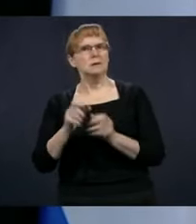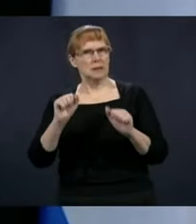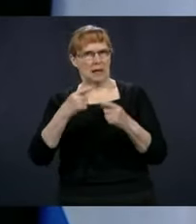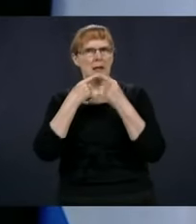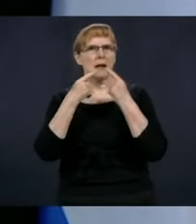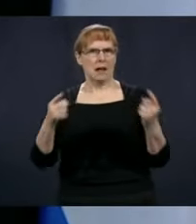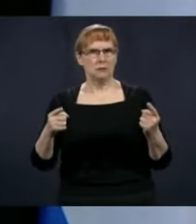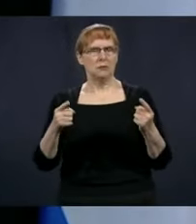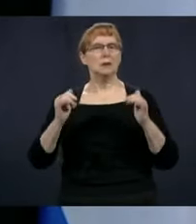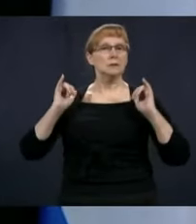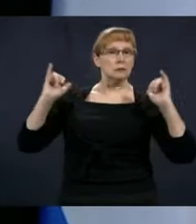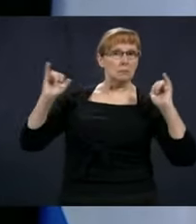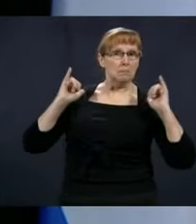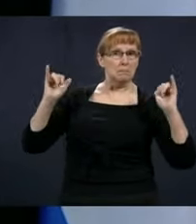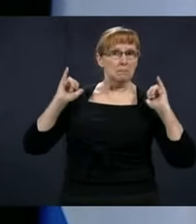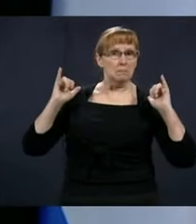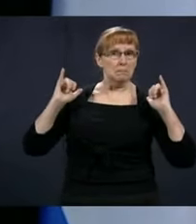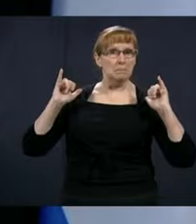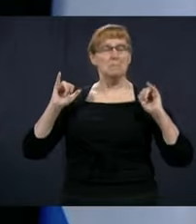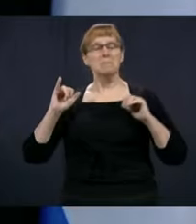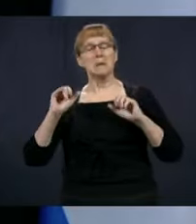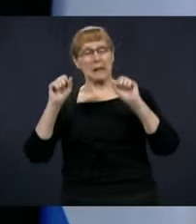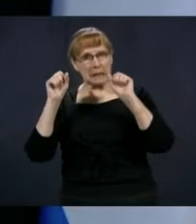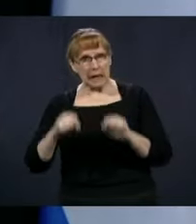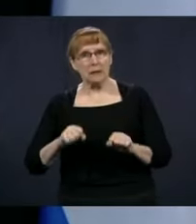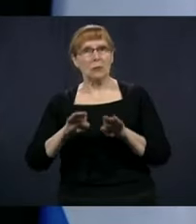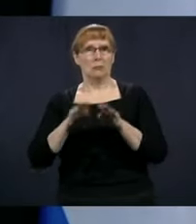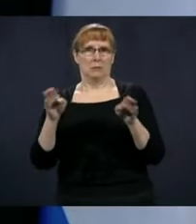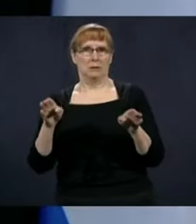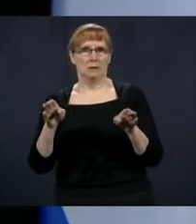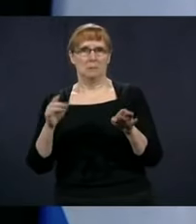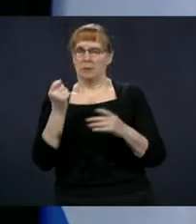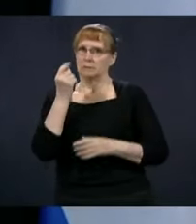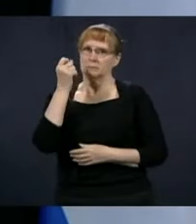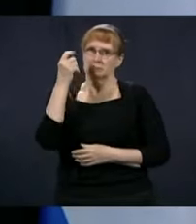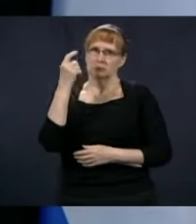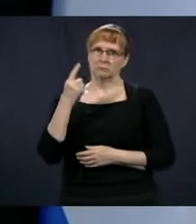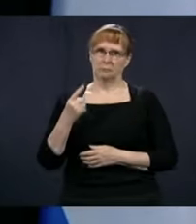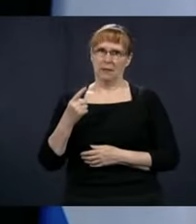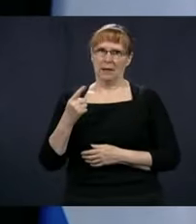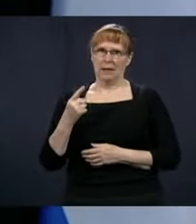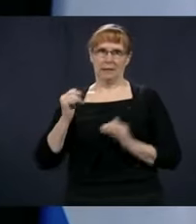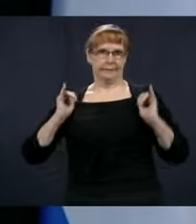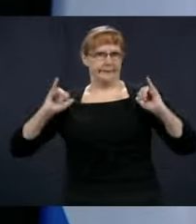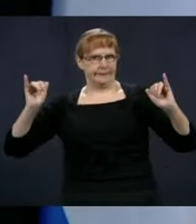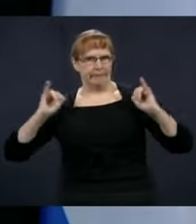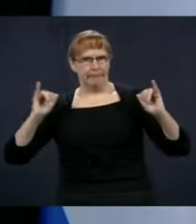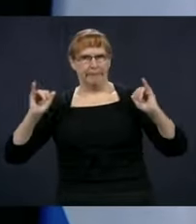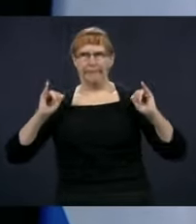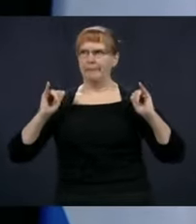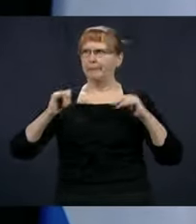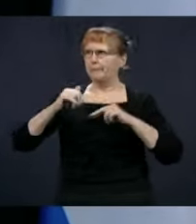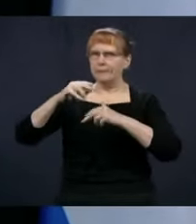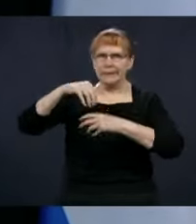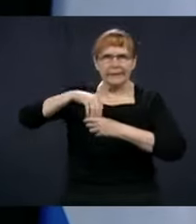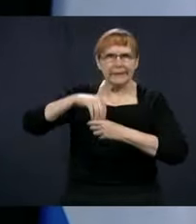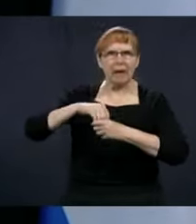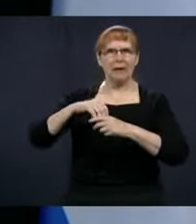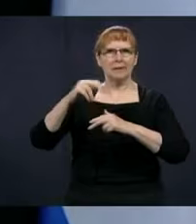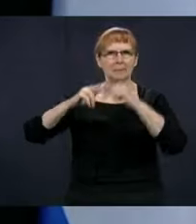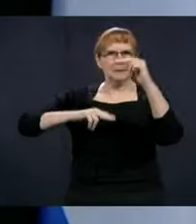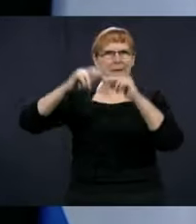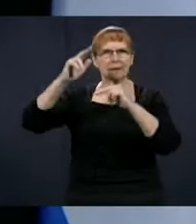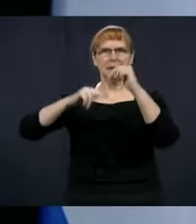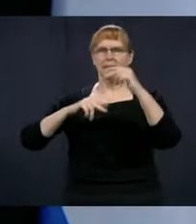things. I understand that you understand when you are in a gym, you are touching a lot